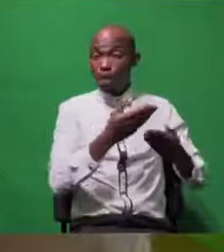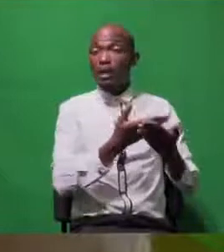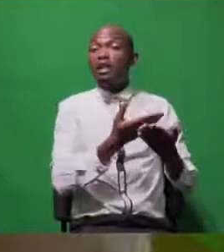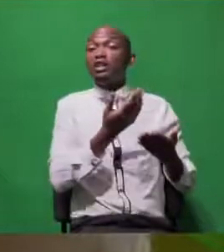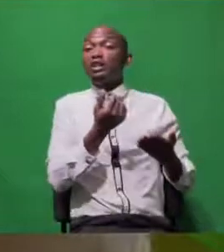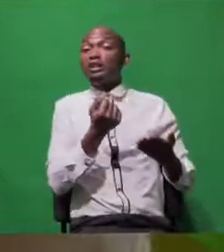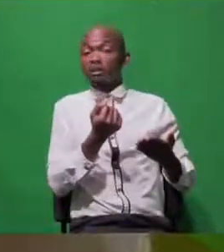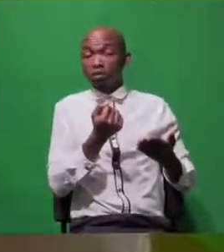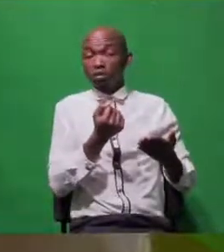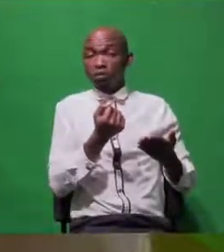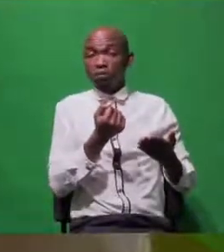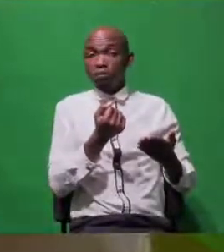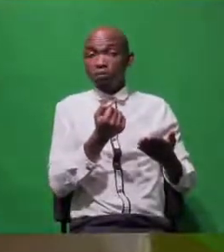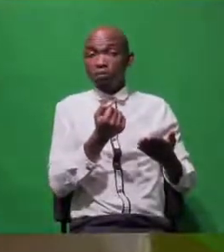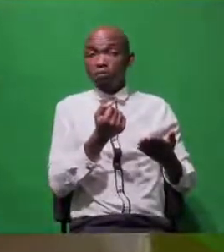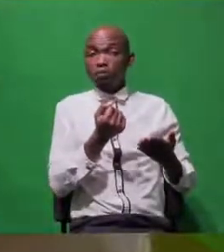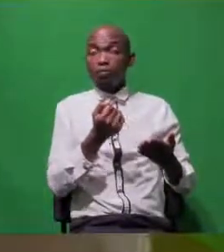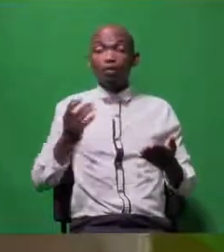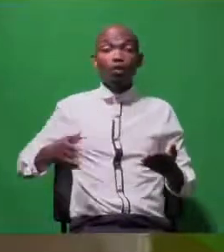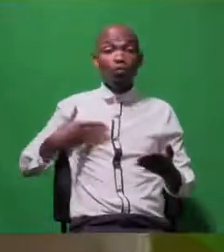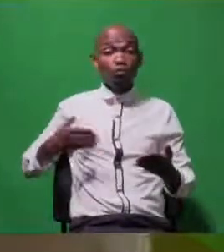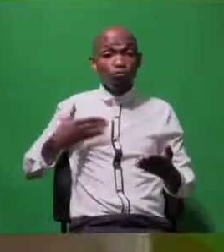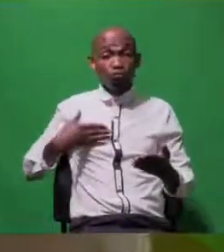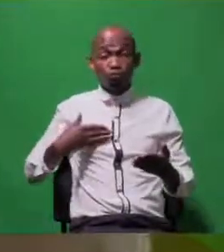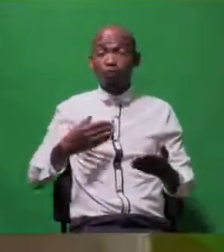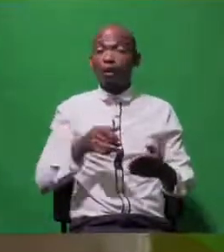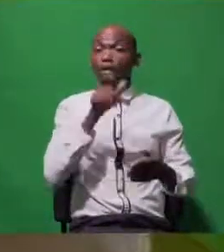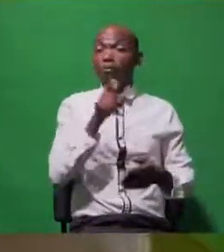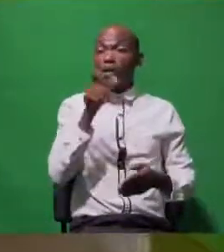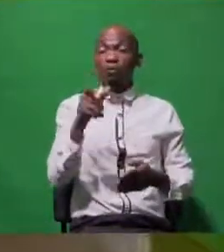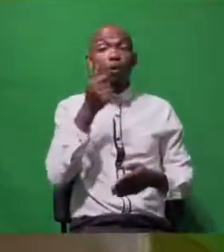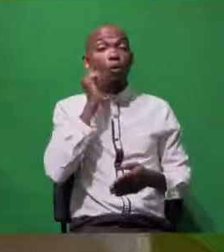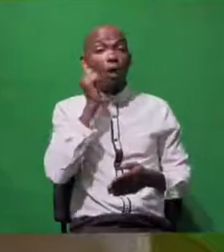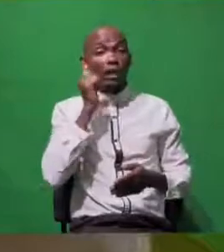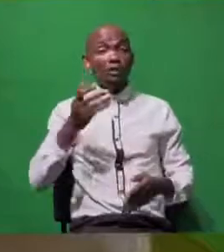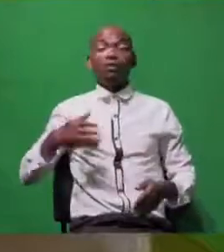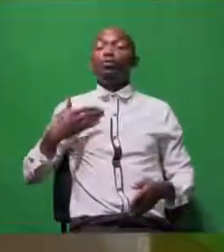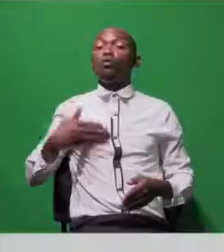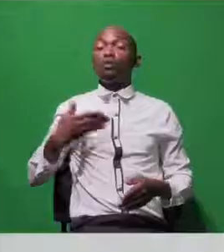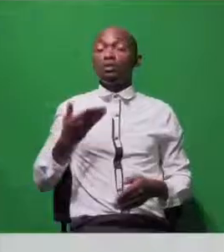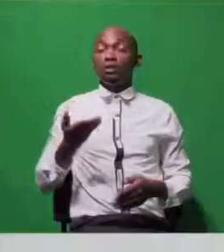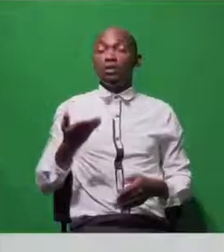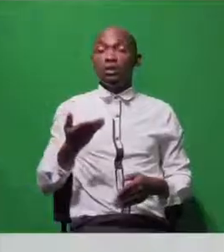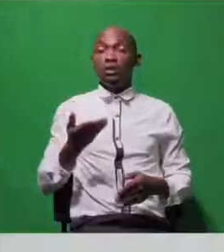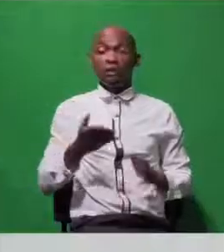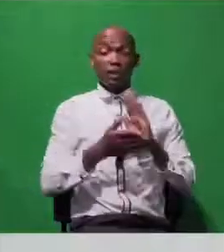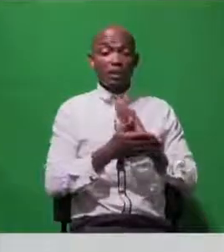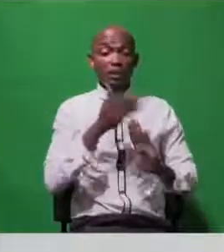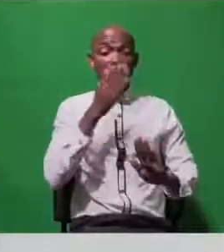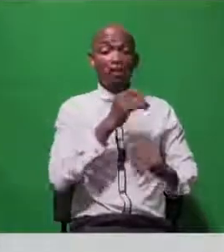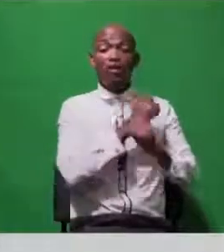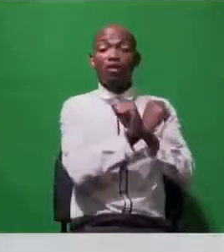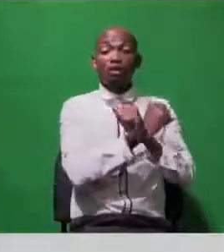or demands of the whites. One of the reasons for the establishment of colonialism in